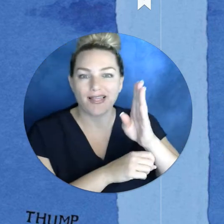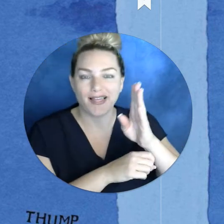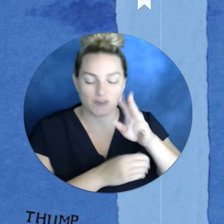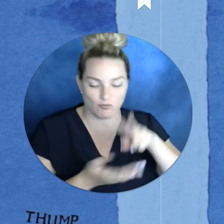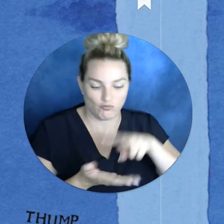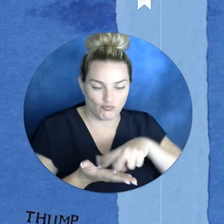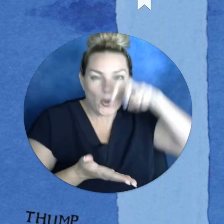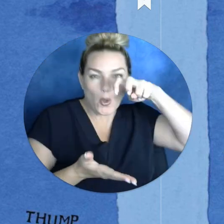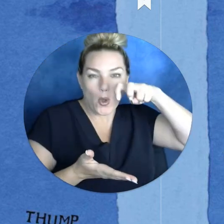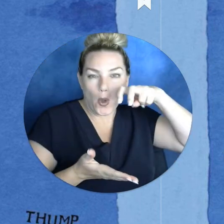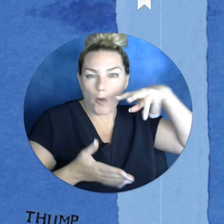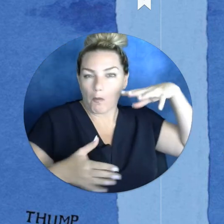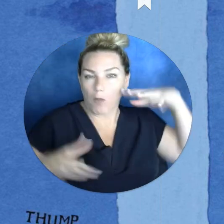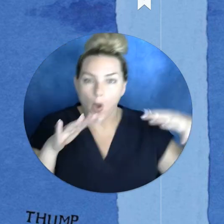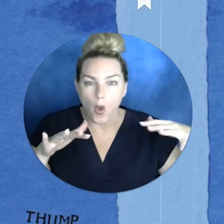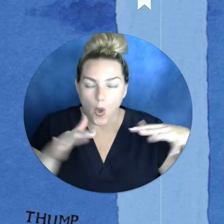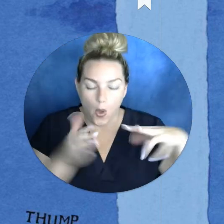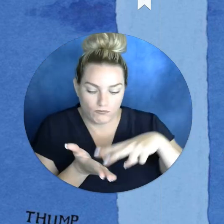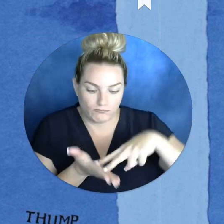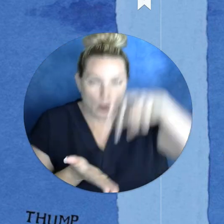Thump! Thump!